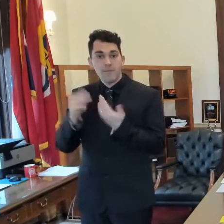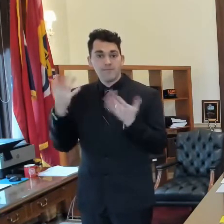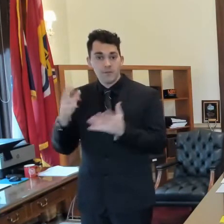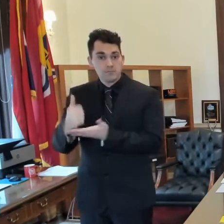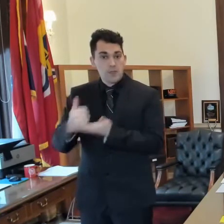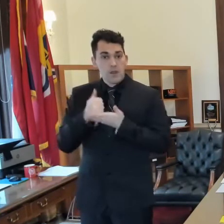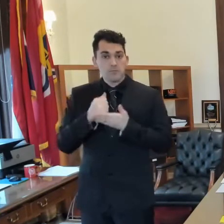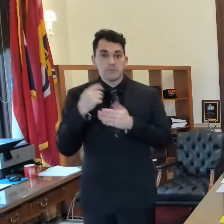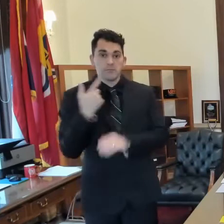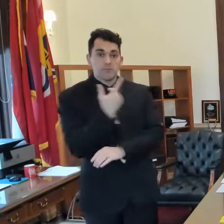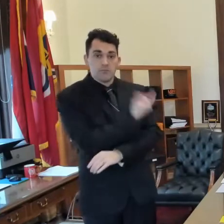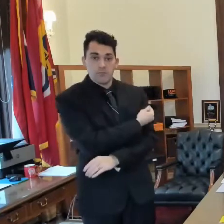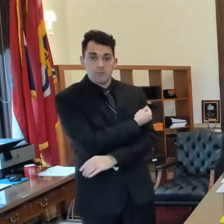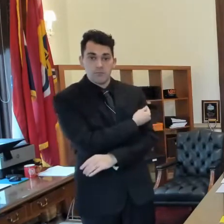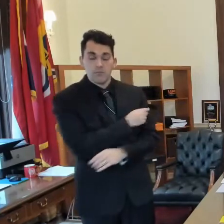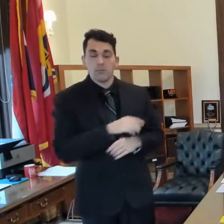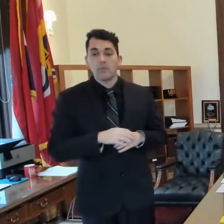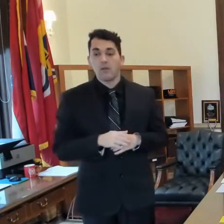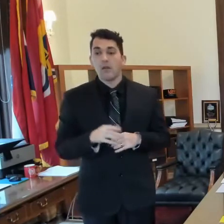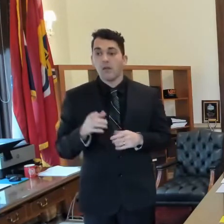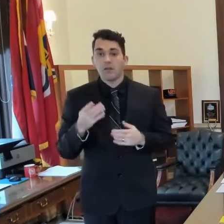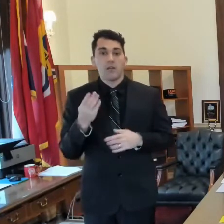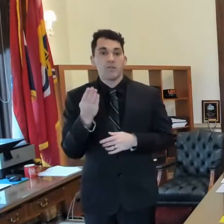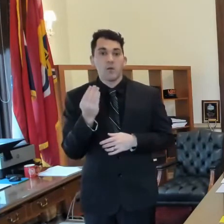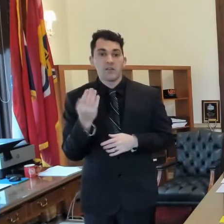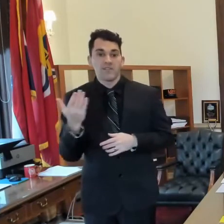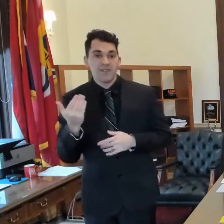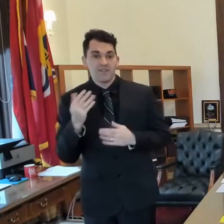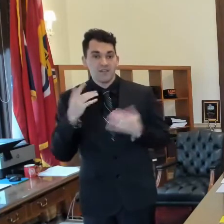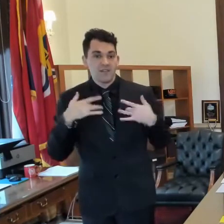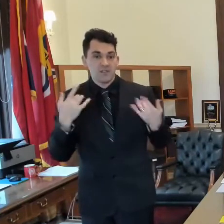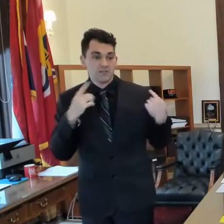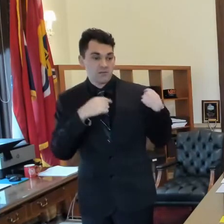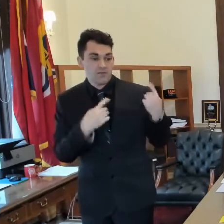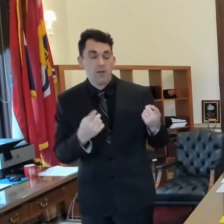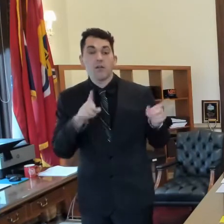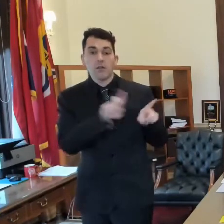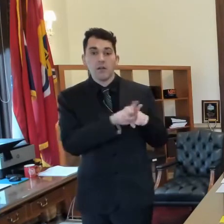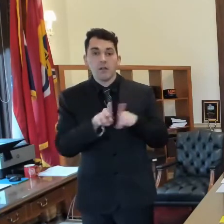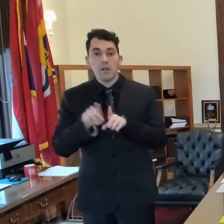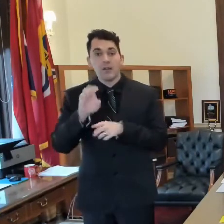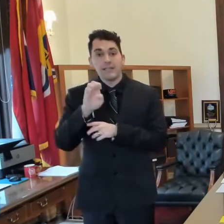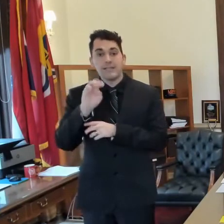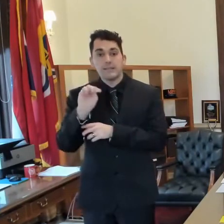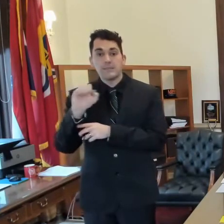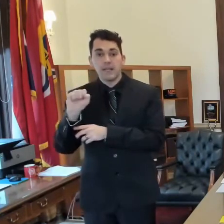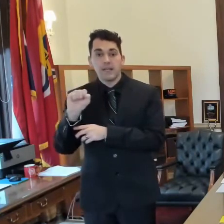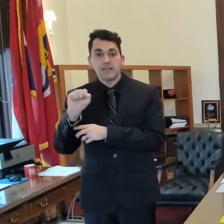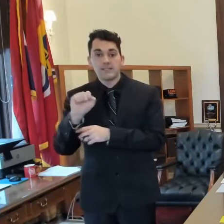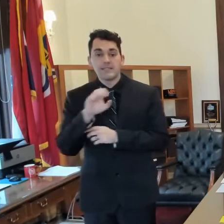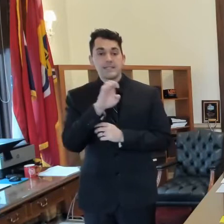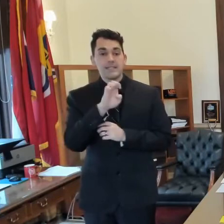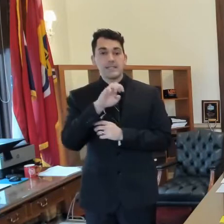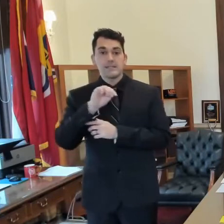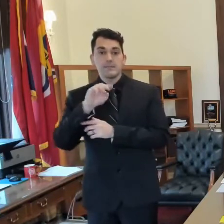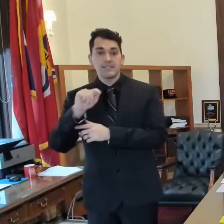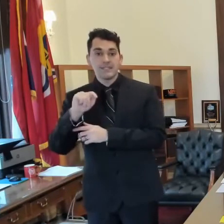14 events, along with our EMS, EMT folks who work for our fire department.